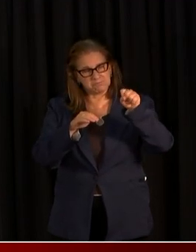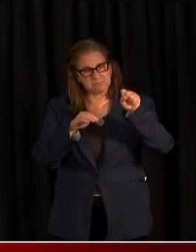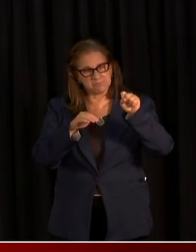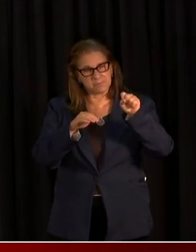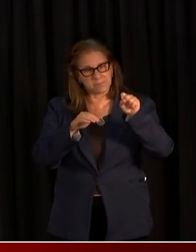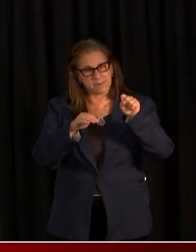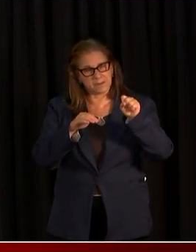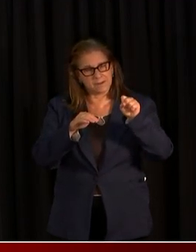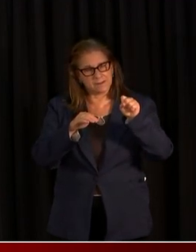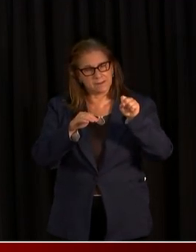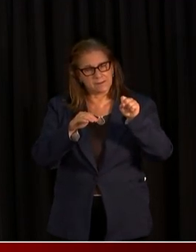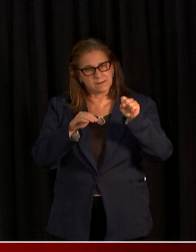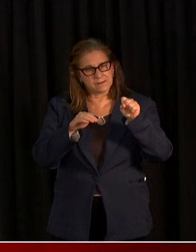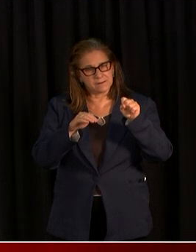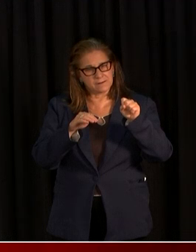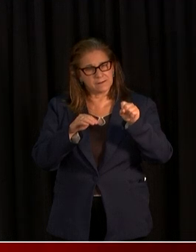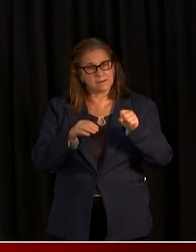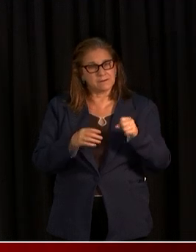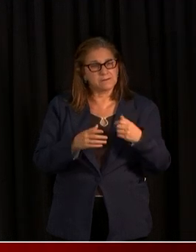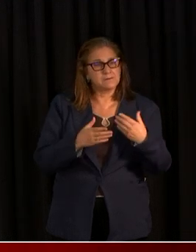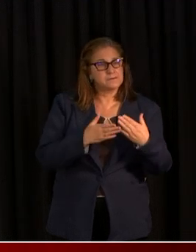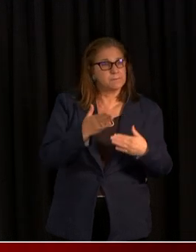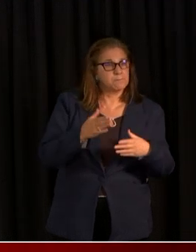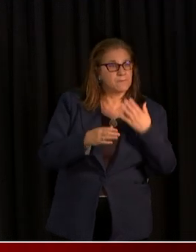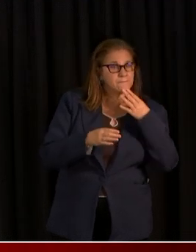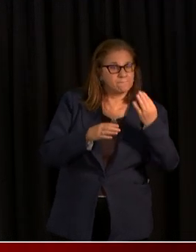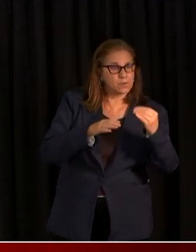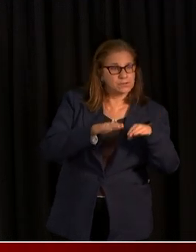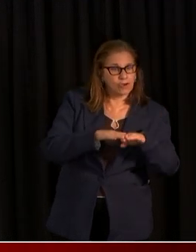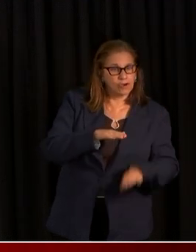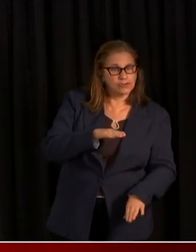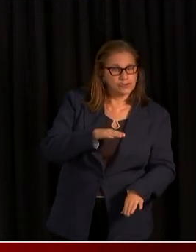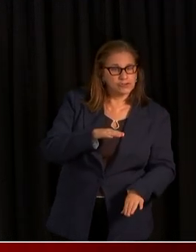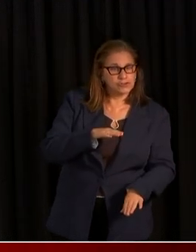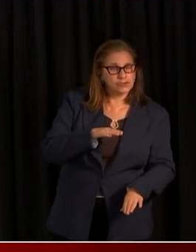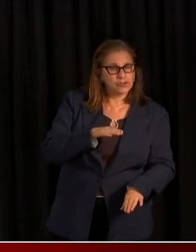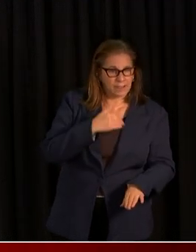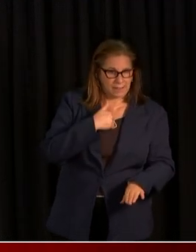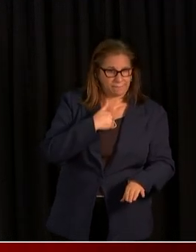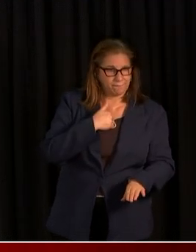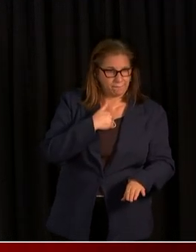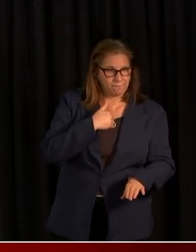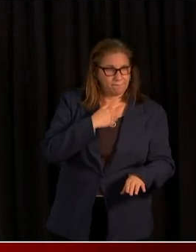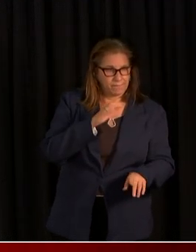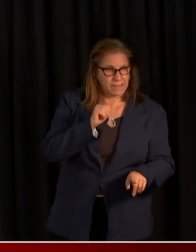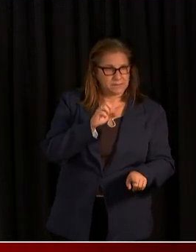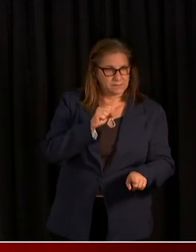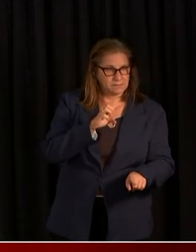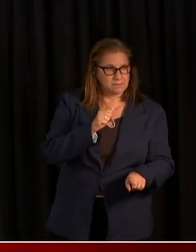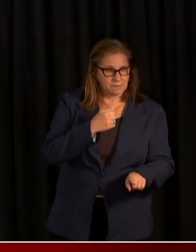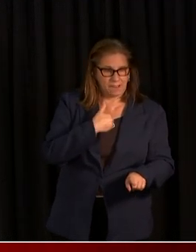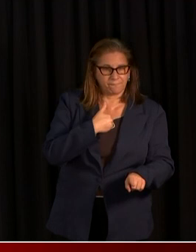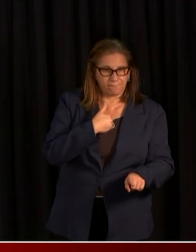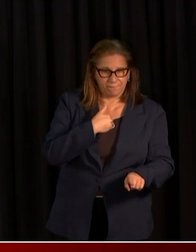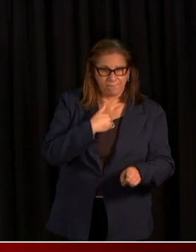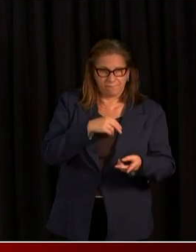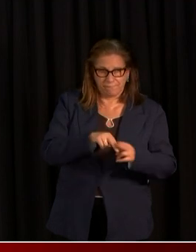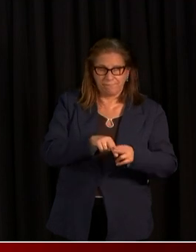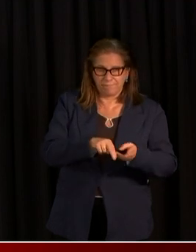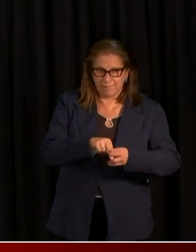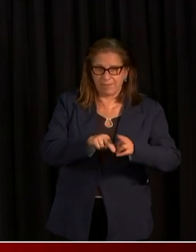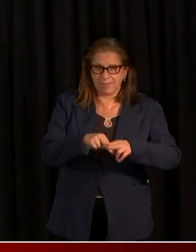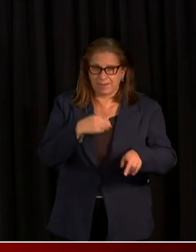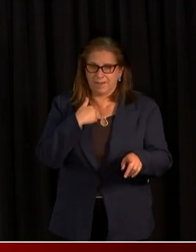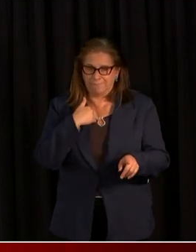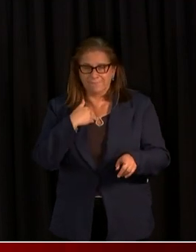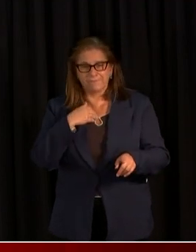group of 14 and under. So I know there's a lot of conversations nationally that occur as to whether or not children